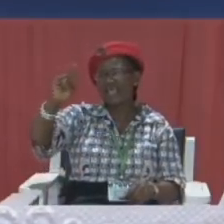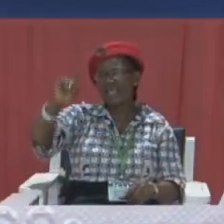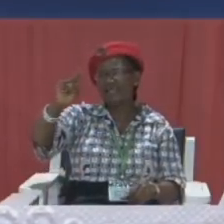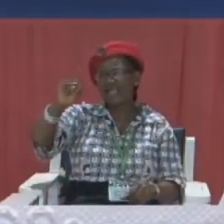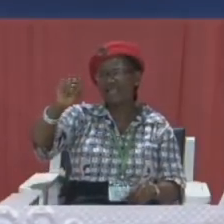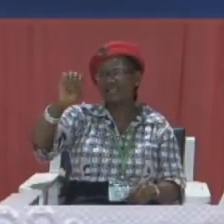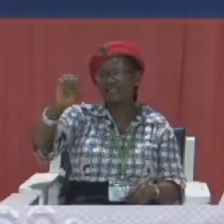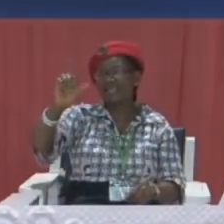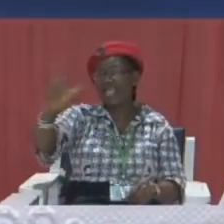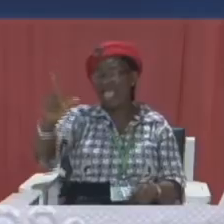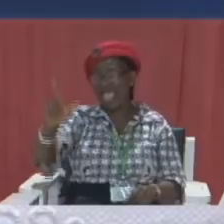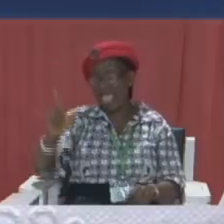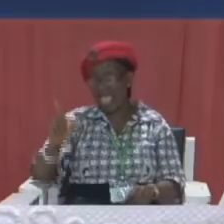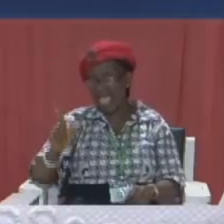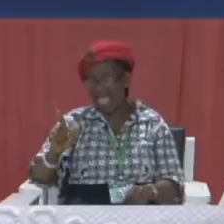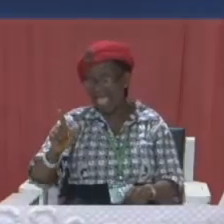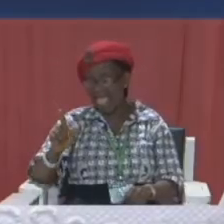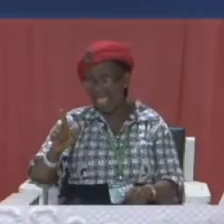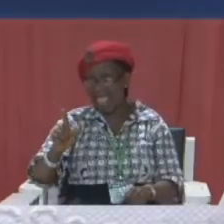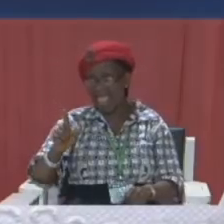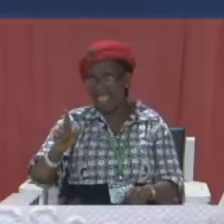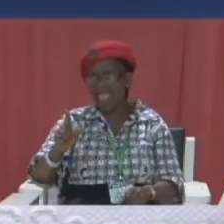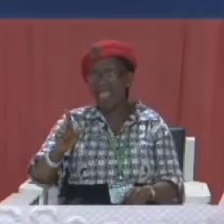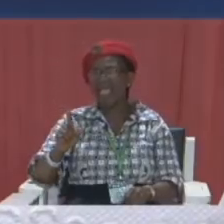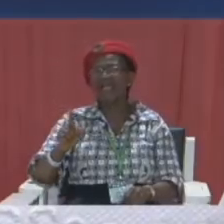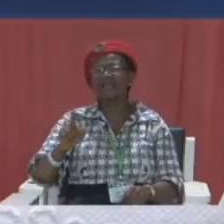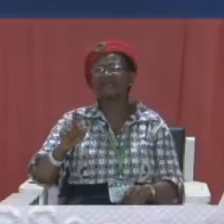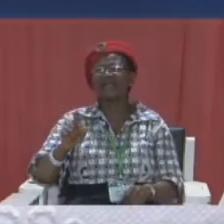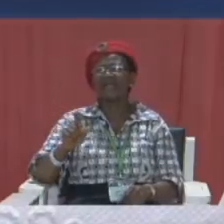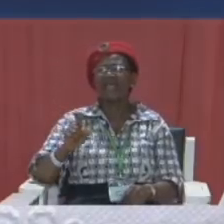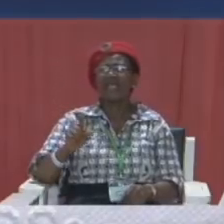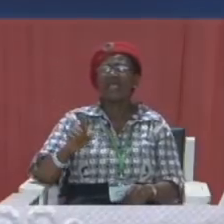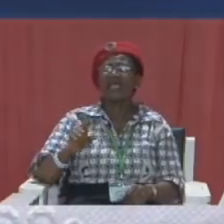Exceeding great joy will be flowing.